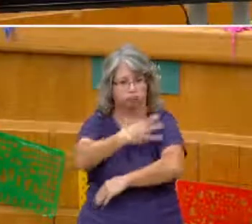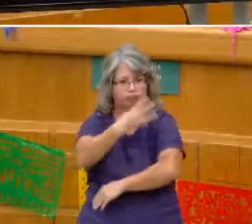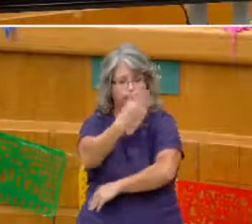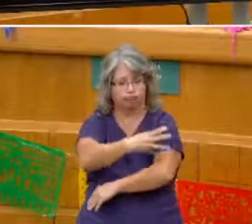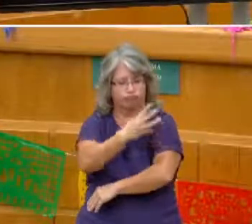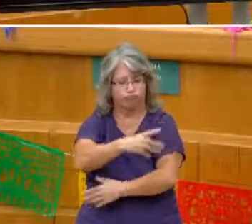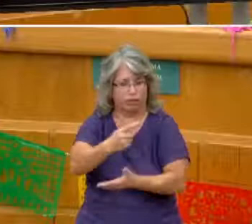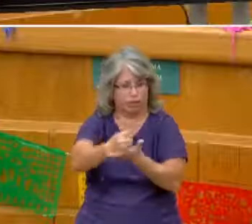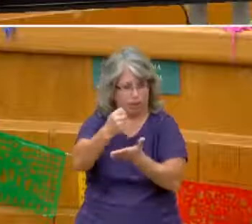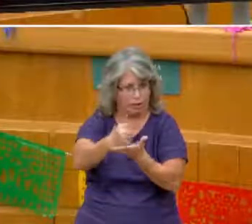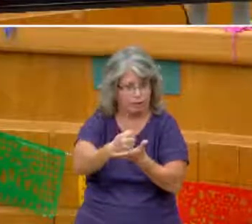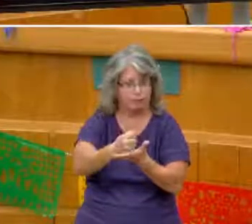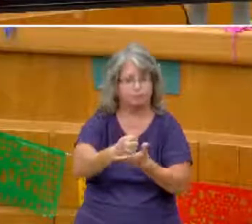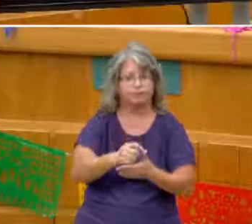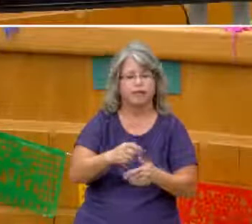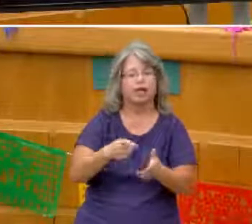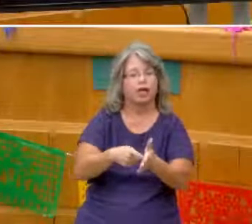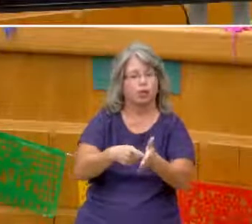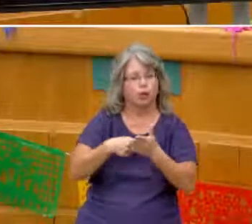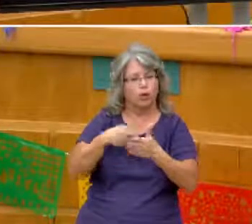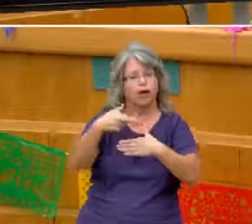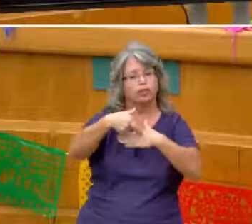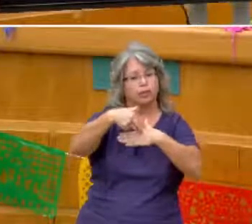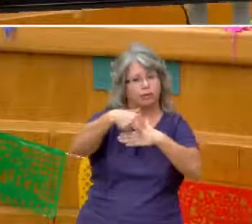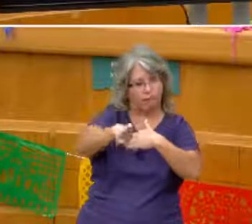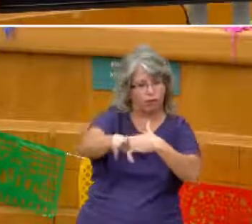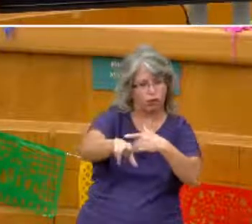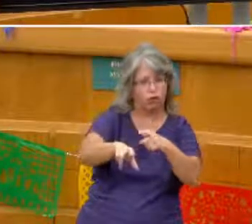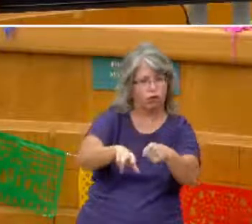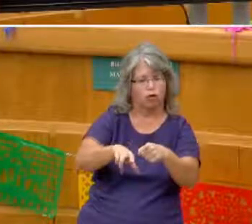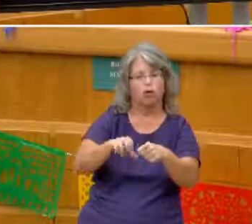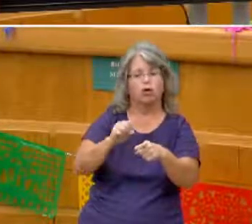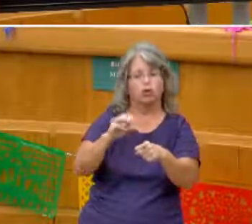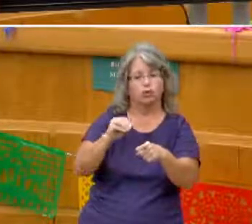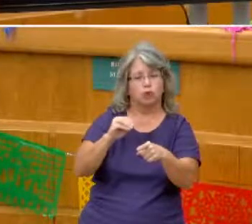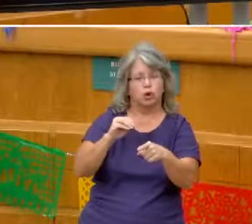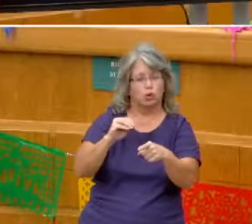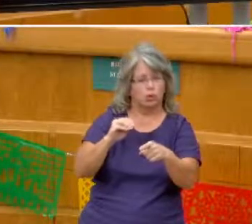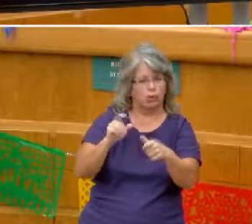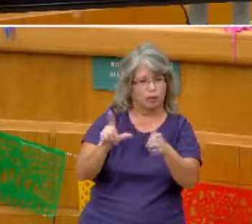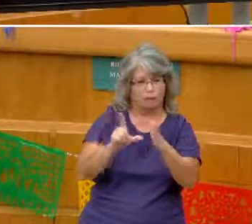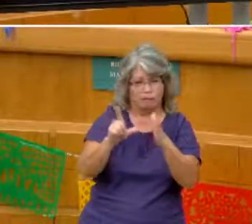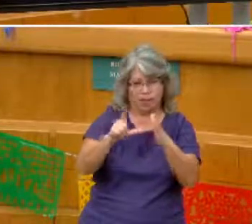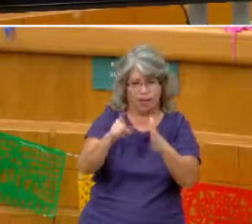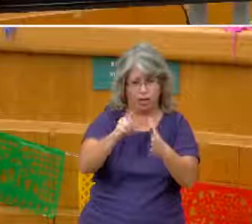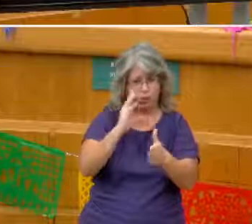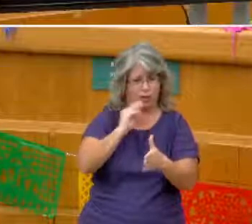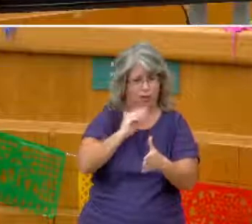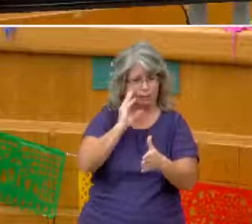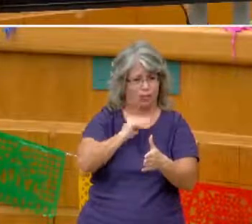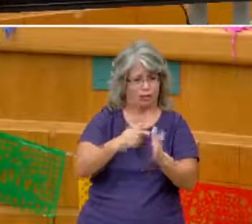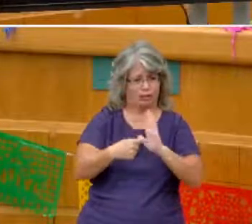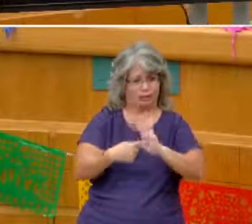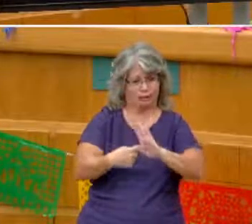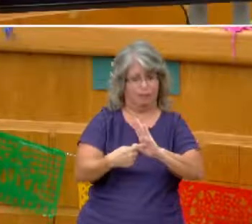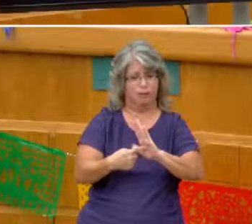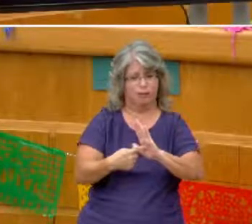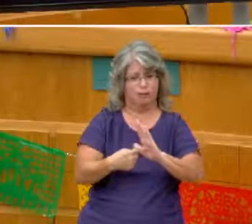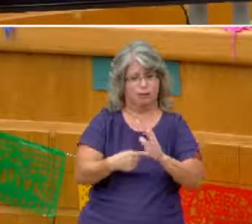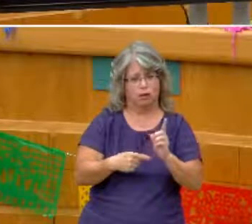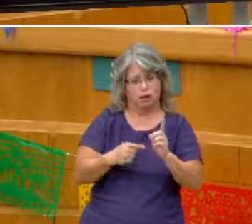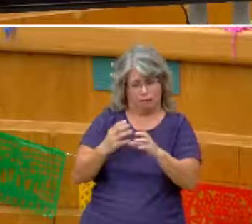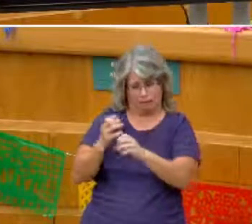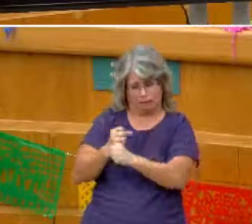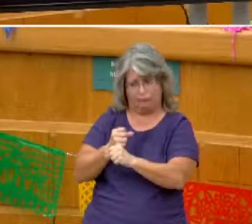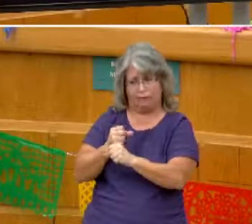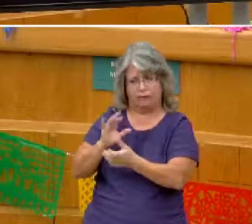good reason to see your healthcare provider as soon as you start to experience symptoms. There's a window where the treatment can help you,